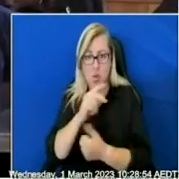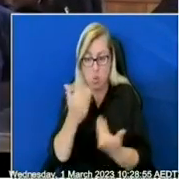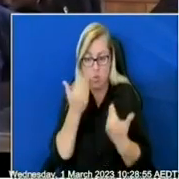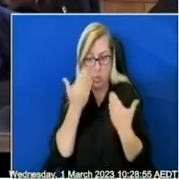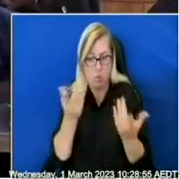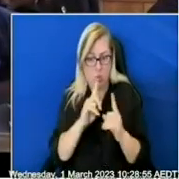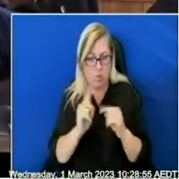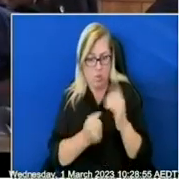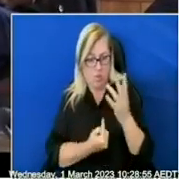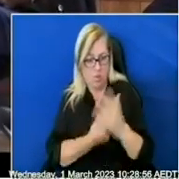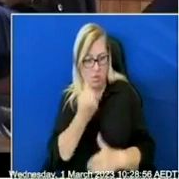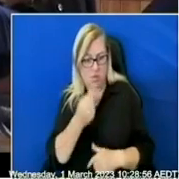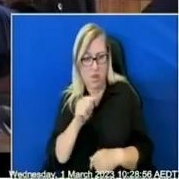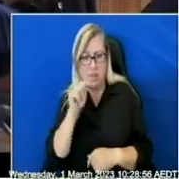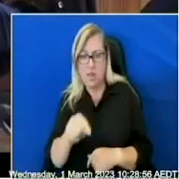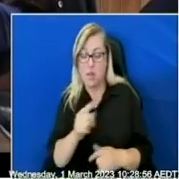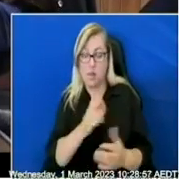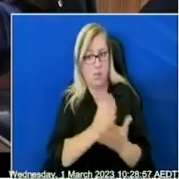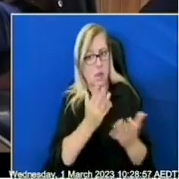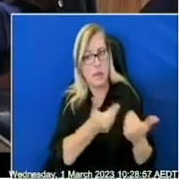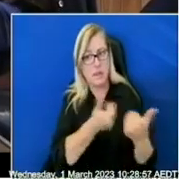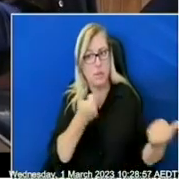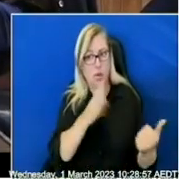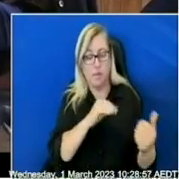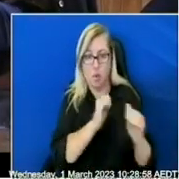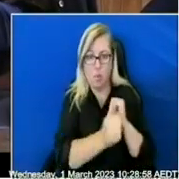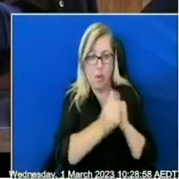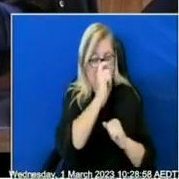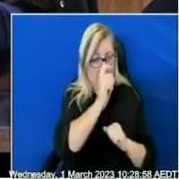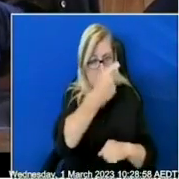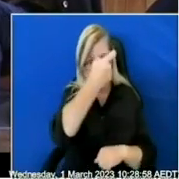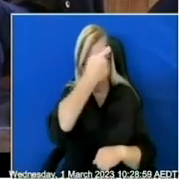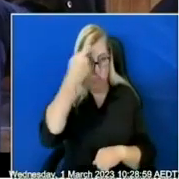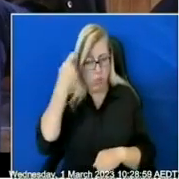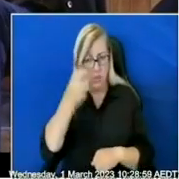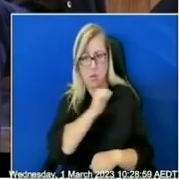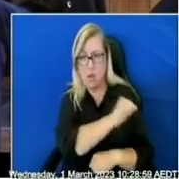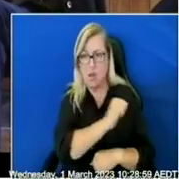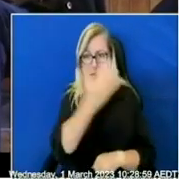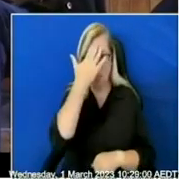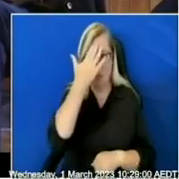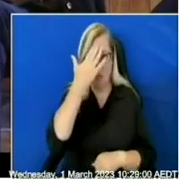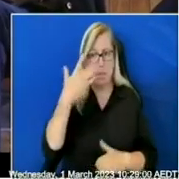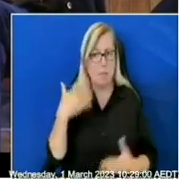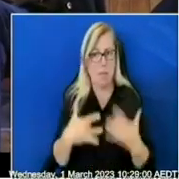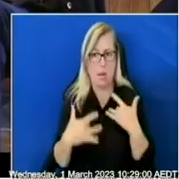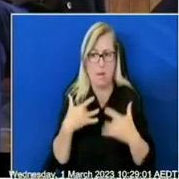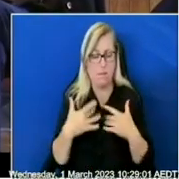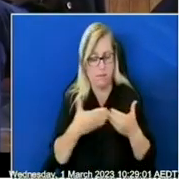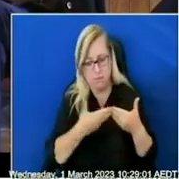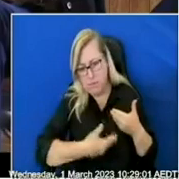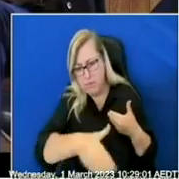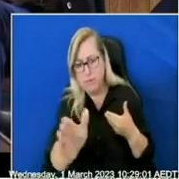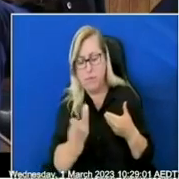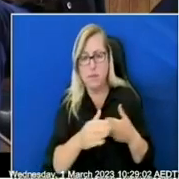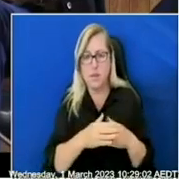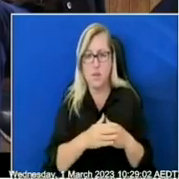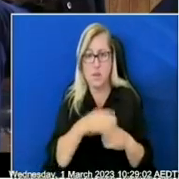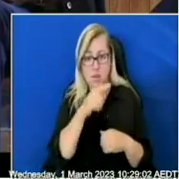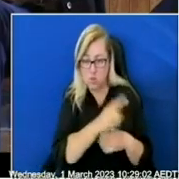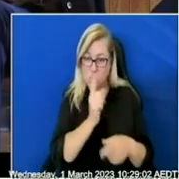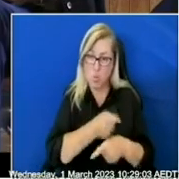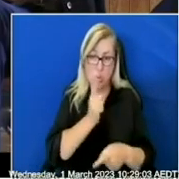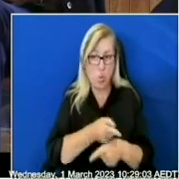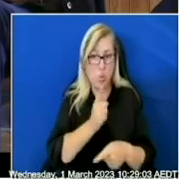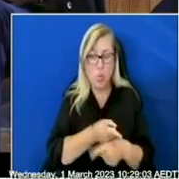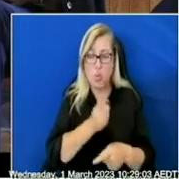mum all her life from her brother. Mm. She always spoke about it. And speaking to him through the fence. That was only an